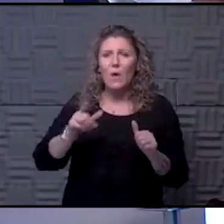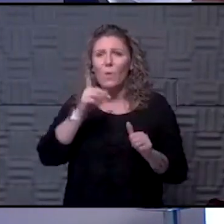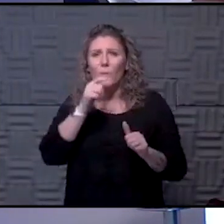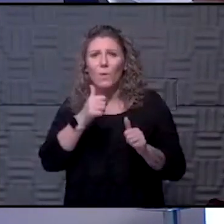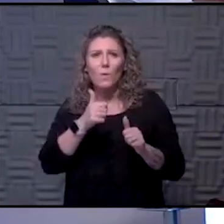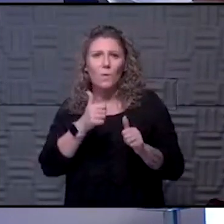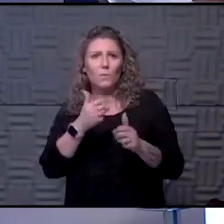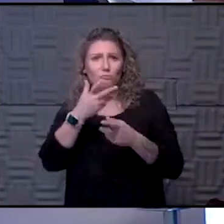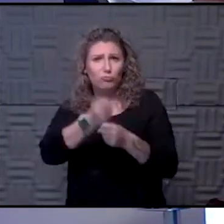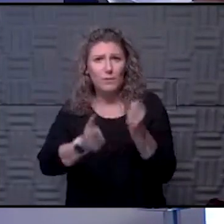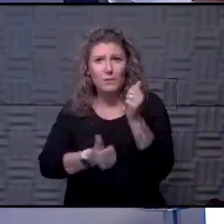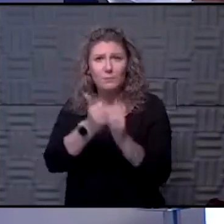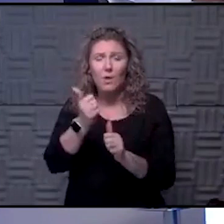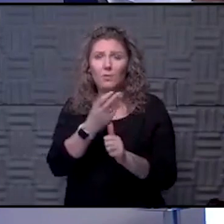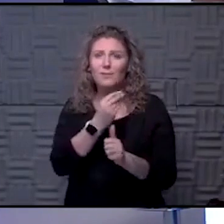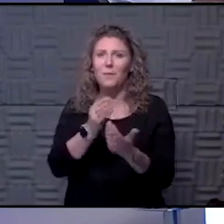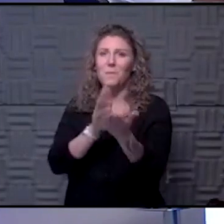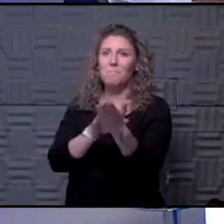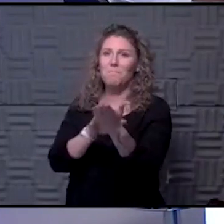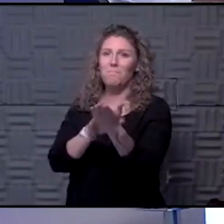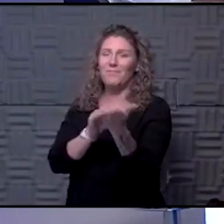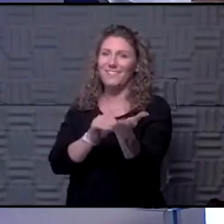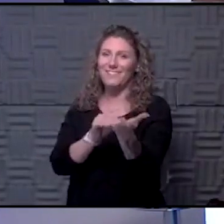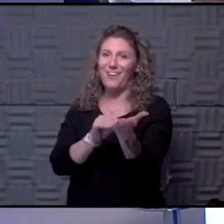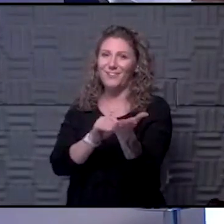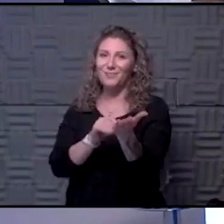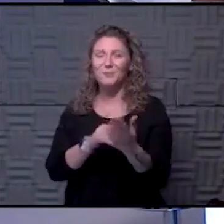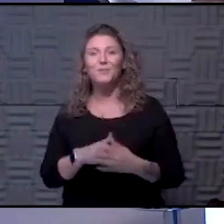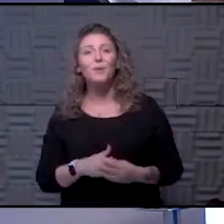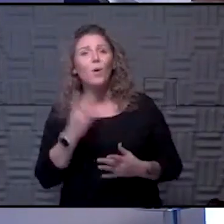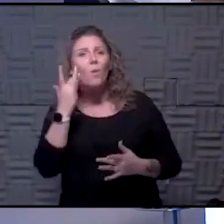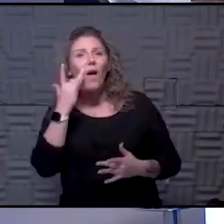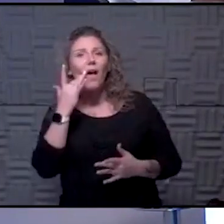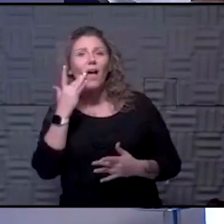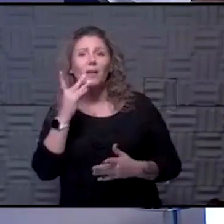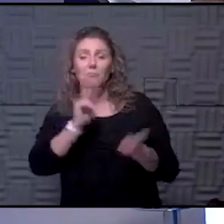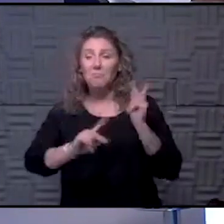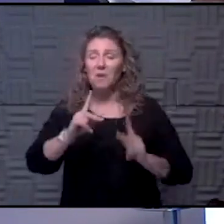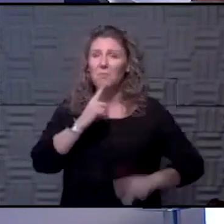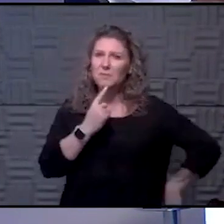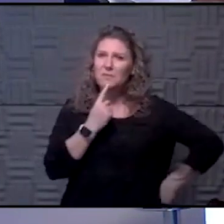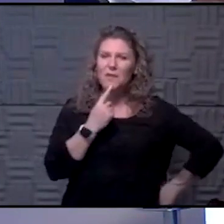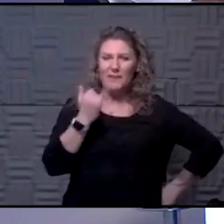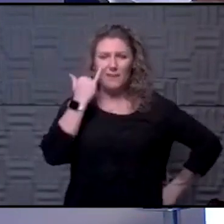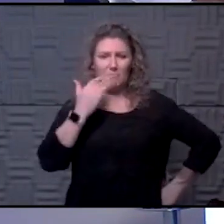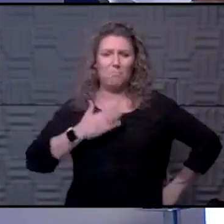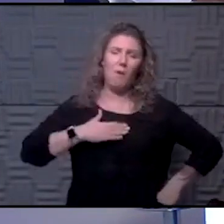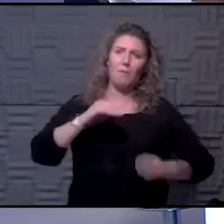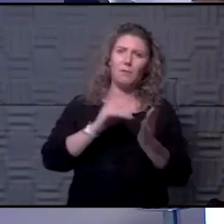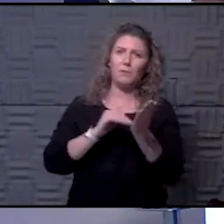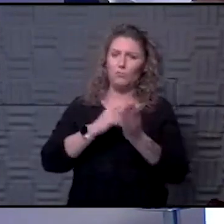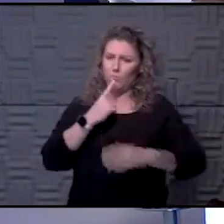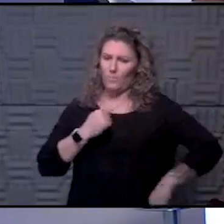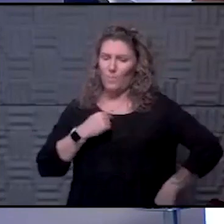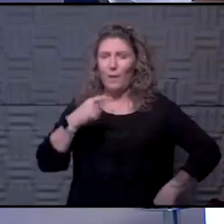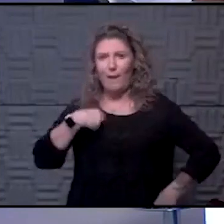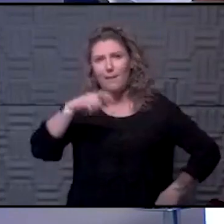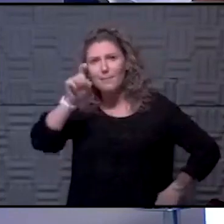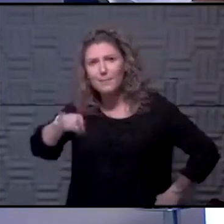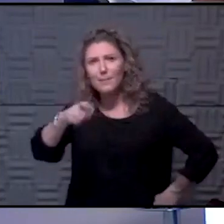trust to tell you? And I want to give kudos to our docs because they came back and they said, if my doctor told me that this is what I need to